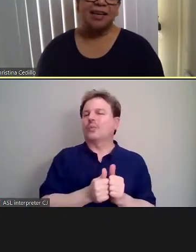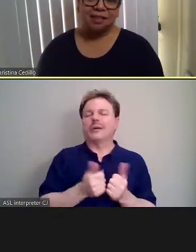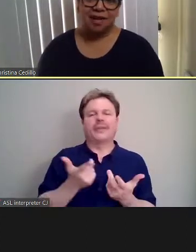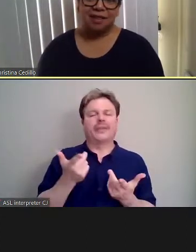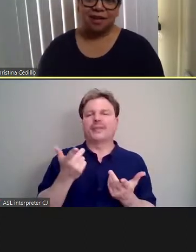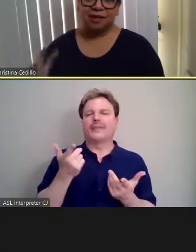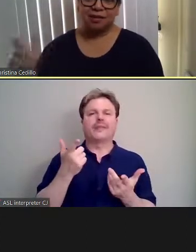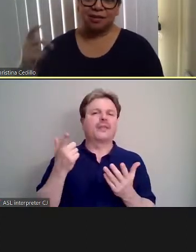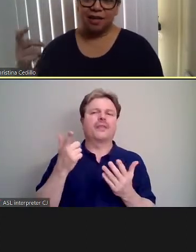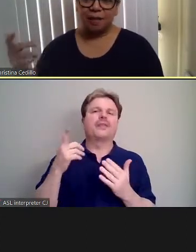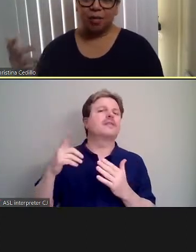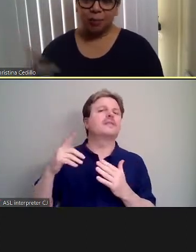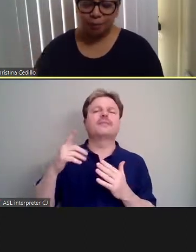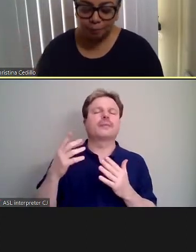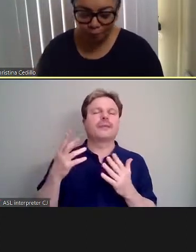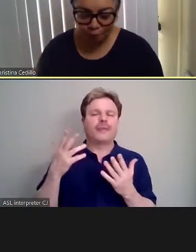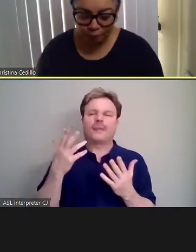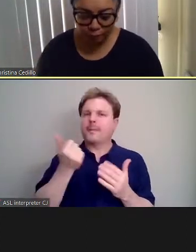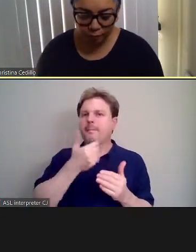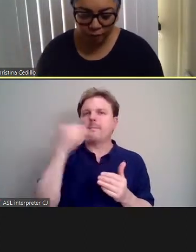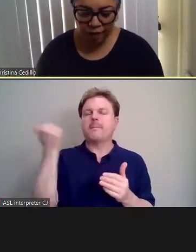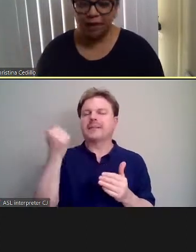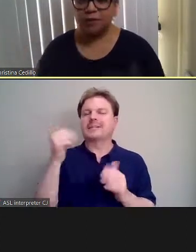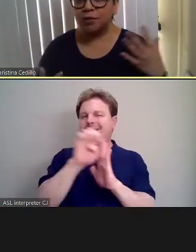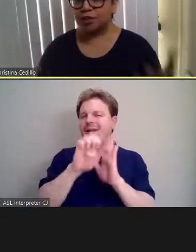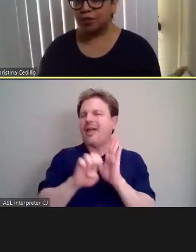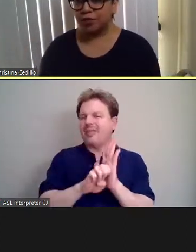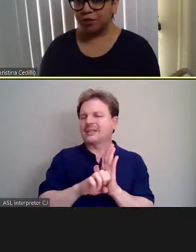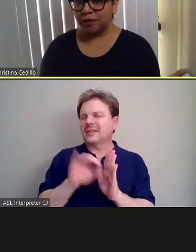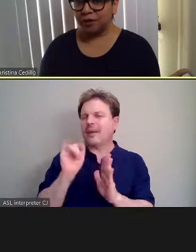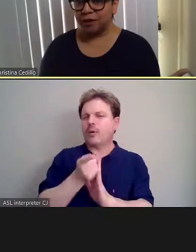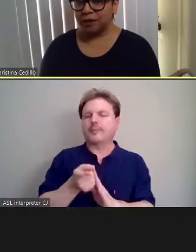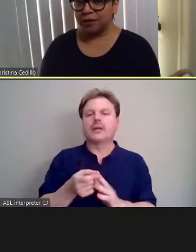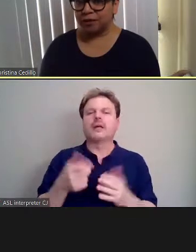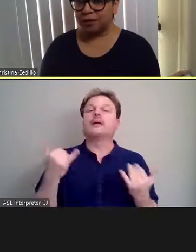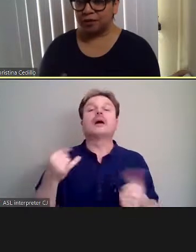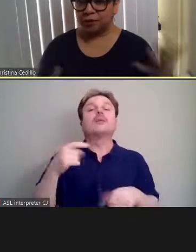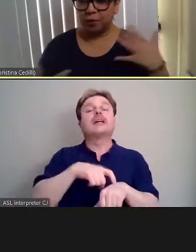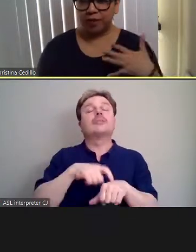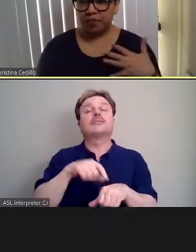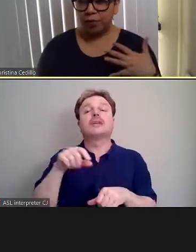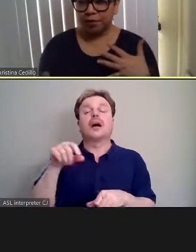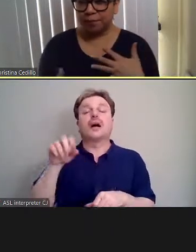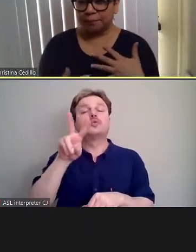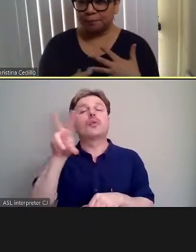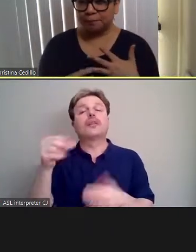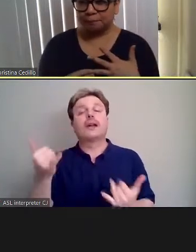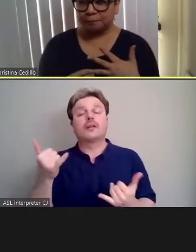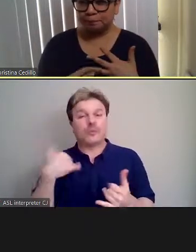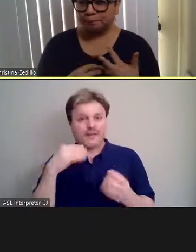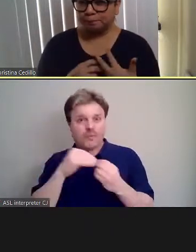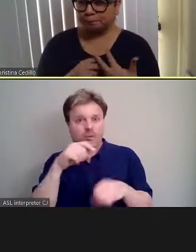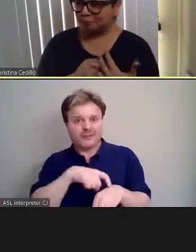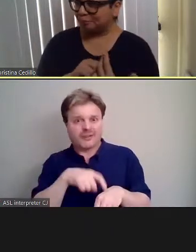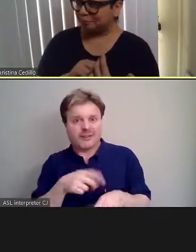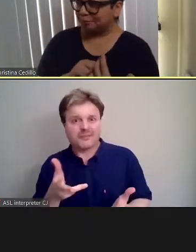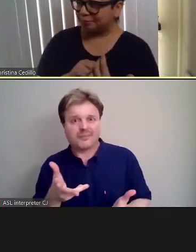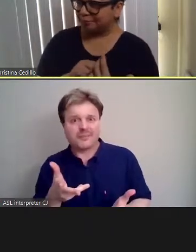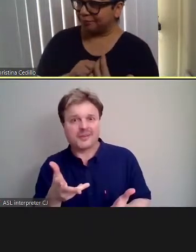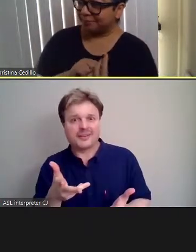the highest ethics in that moment. Okay, so it's 2:30, and did we have more time?